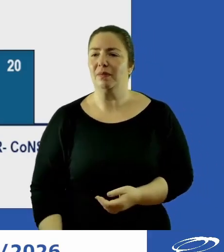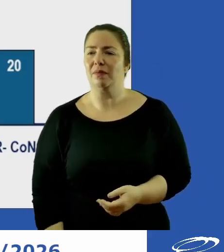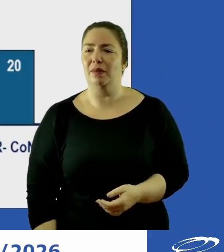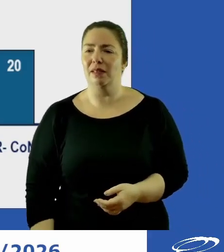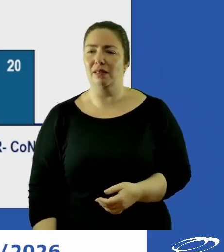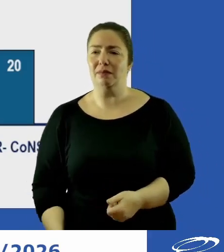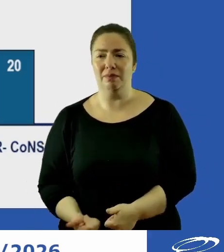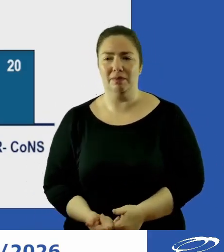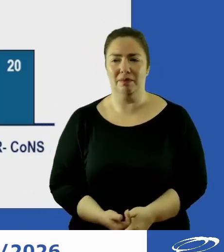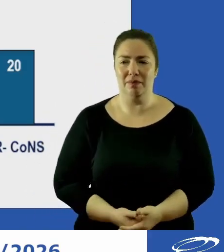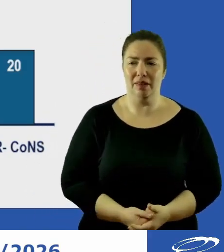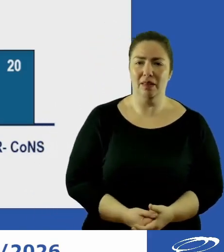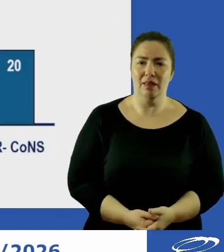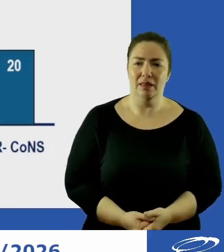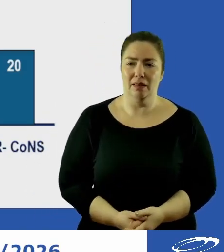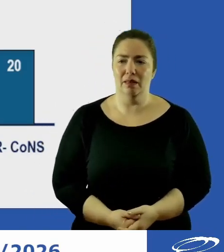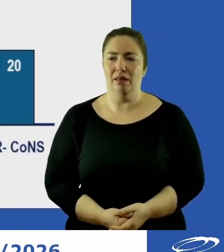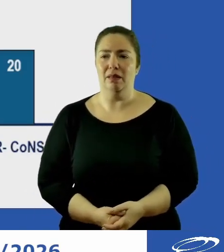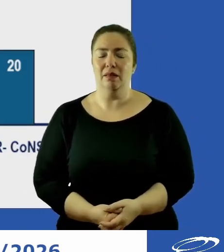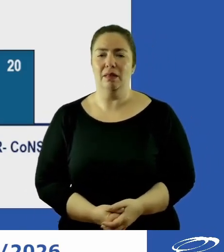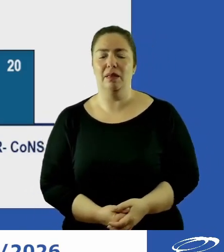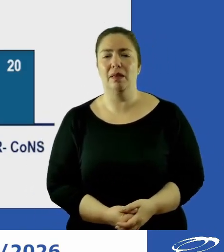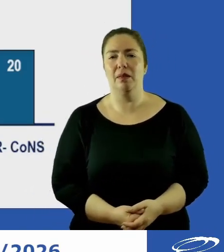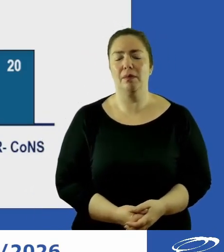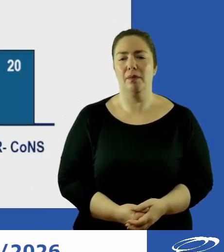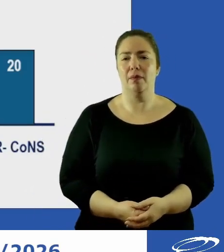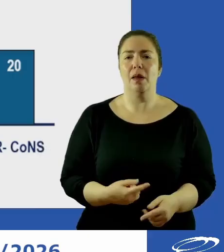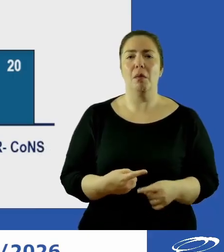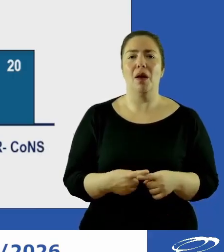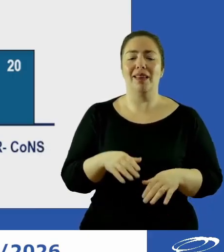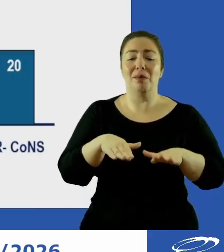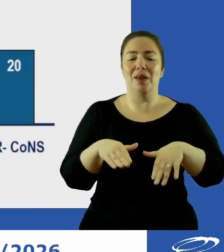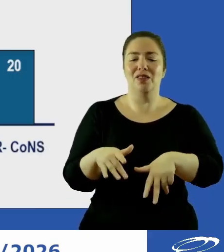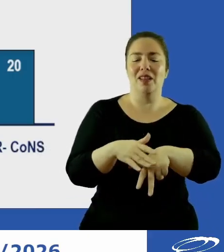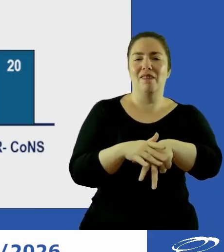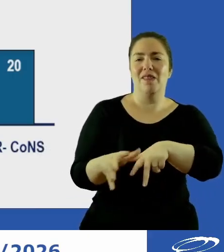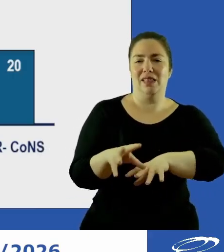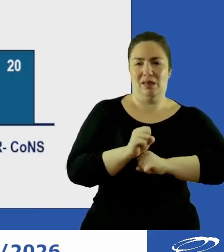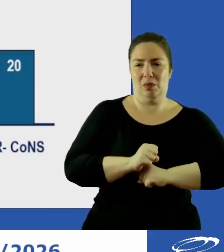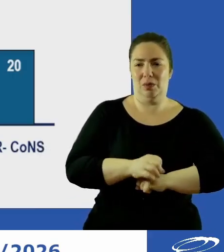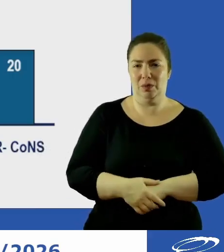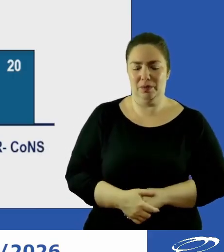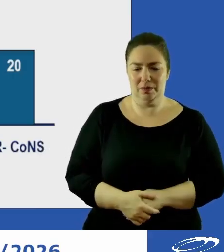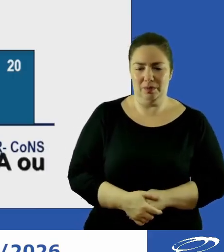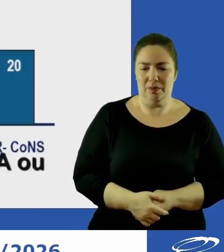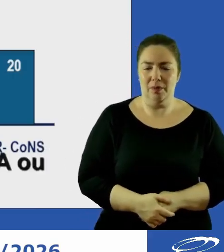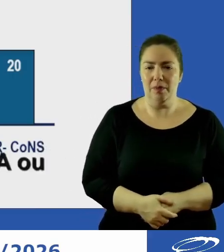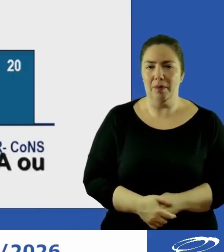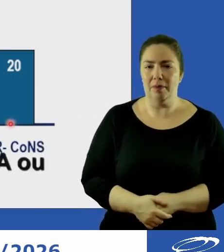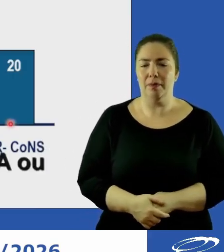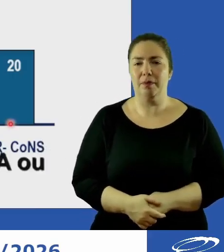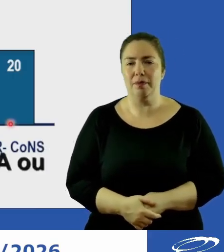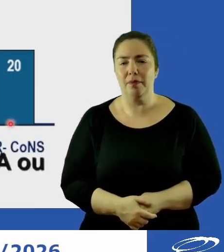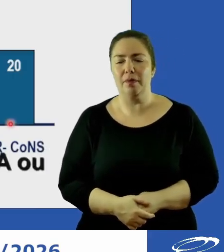main pathogen treated in these infections were indeed methicillin susceptible Staph aureus, and only a subgroup of